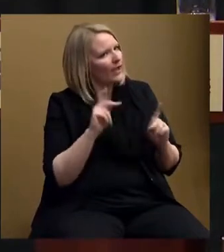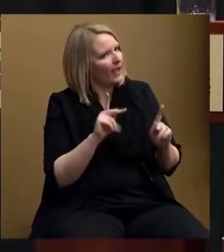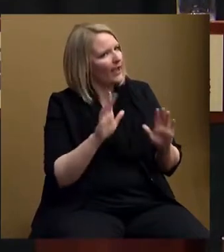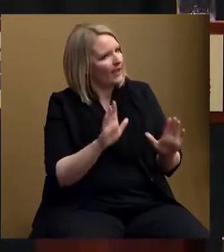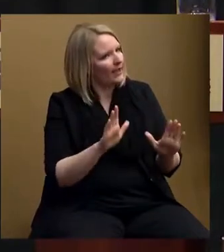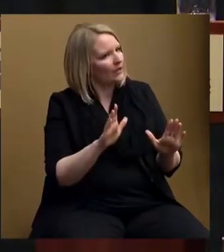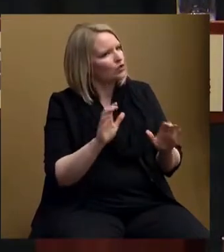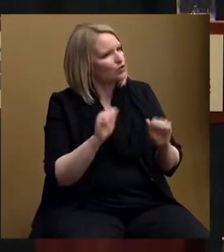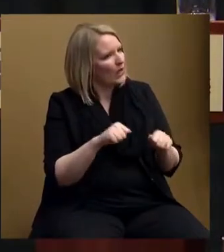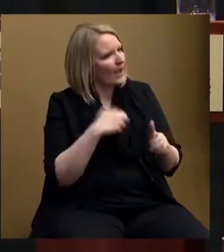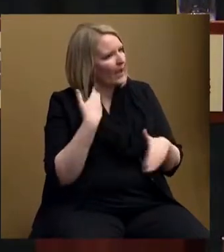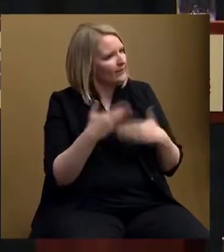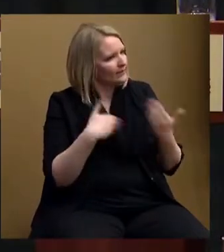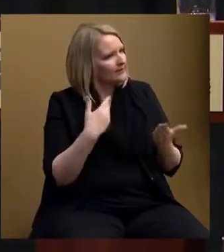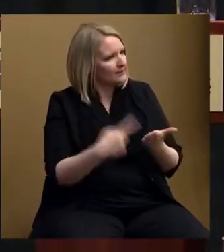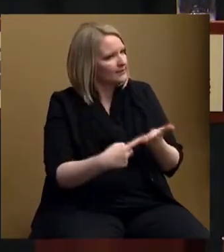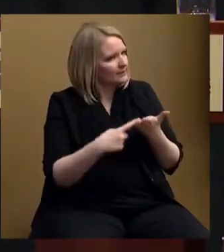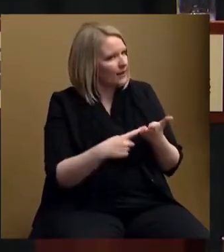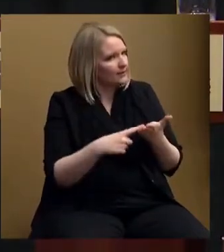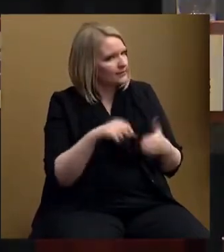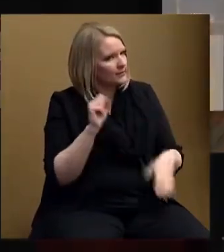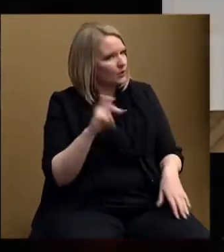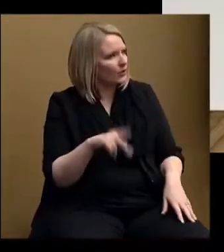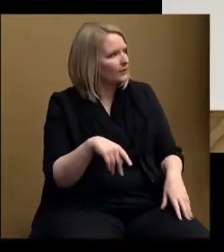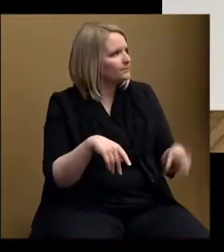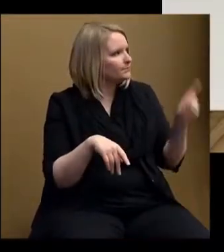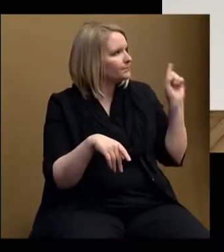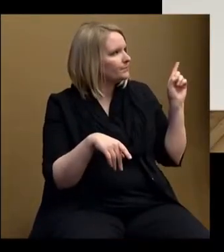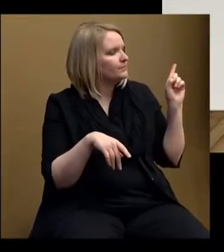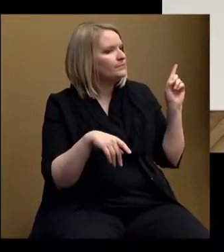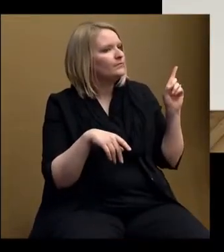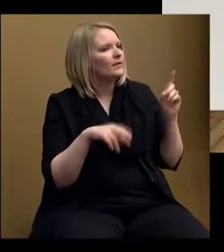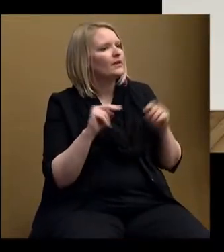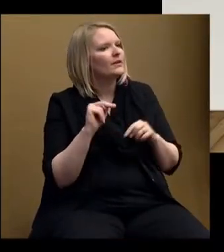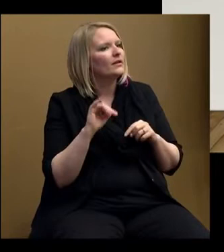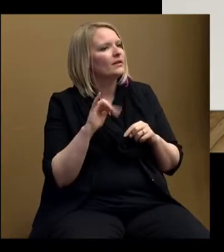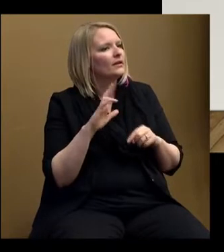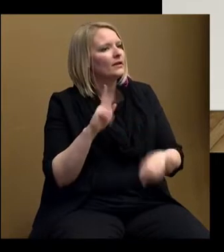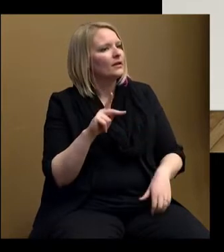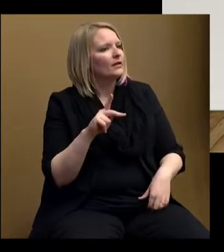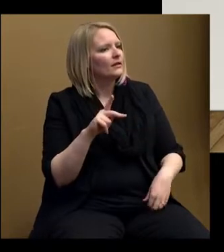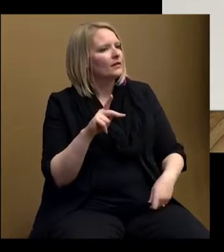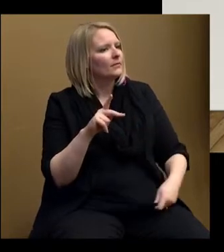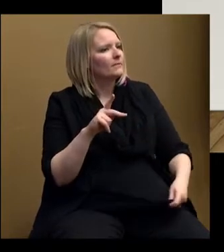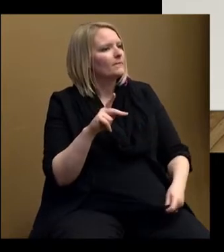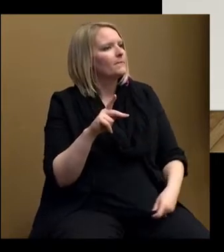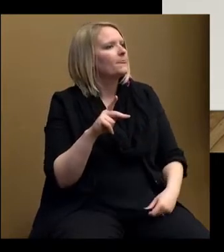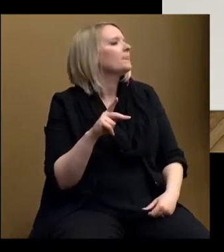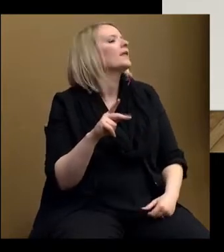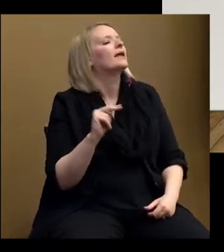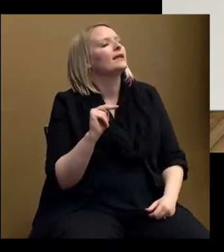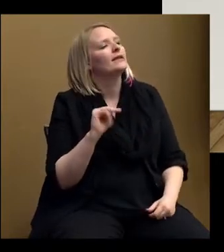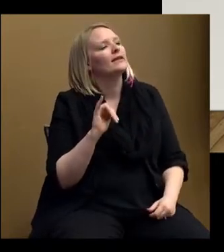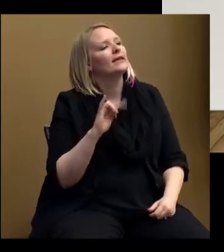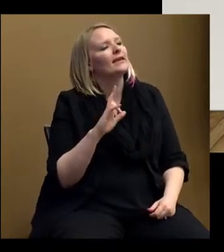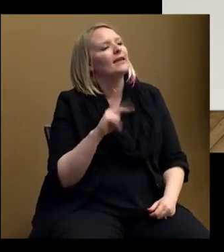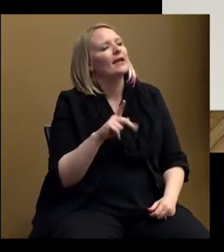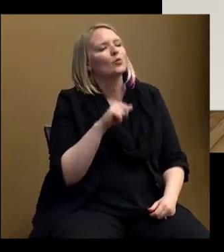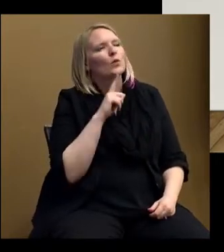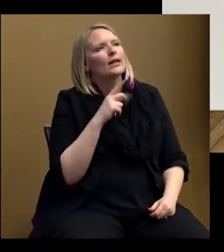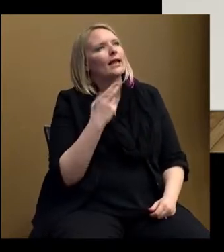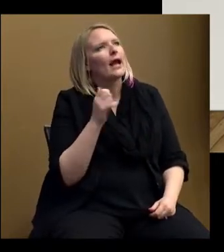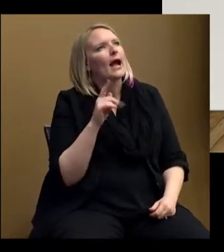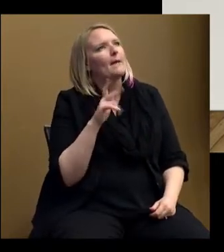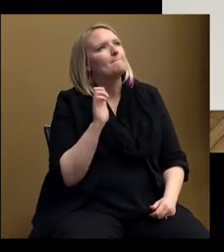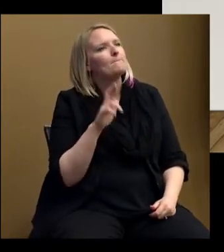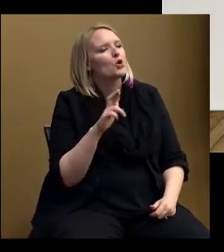down. We're asking you to go down it, okay? So this is Nick over here on the right, and Nick was very